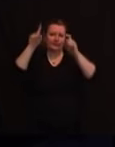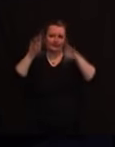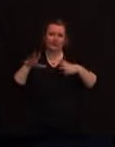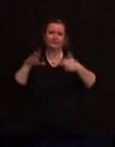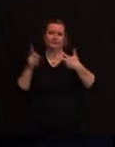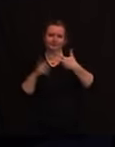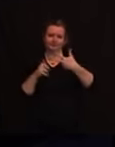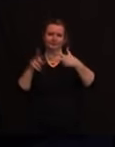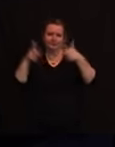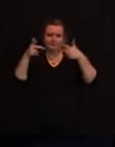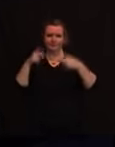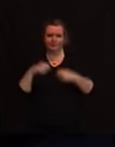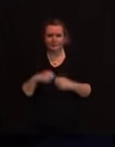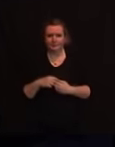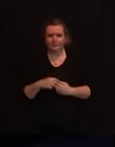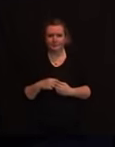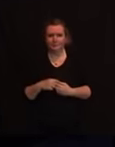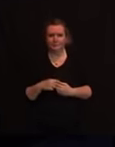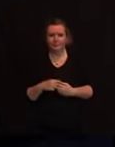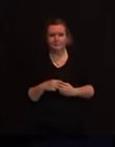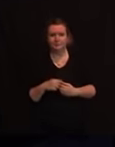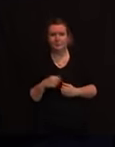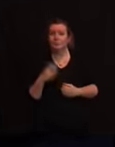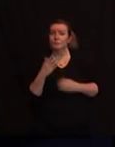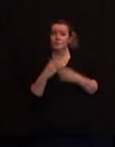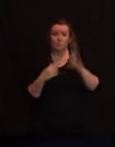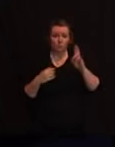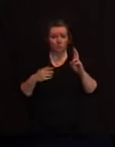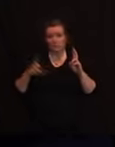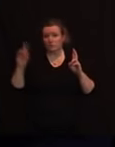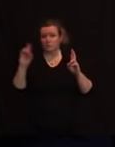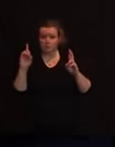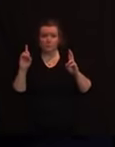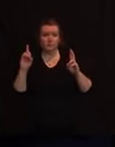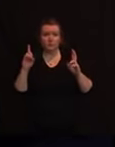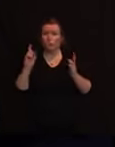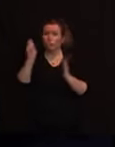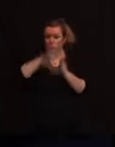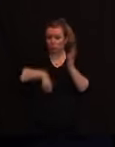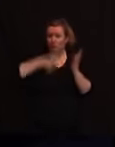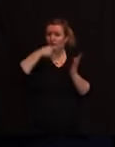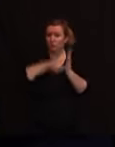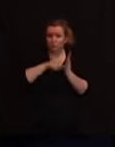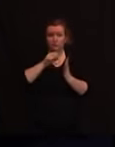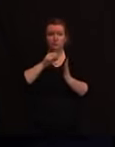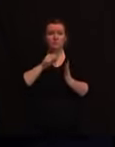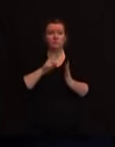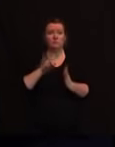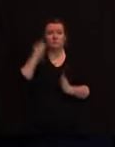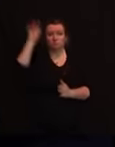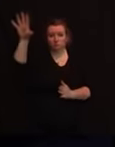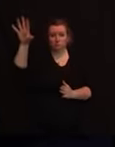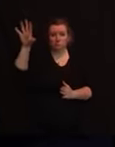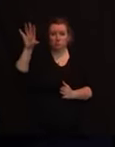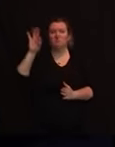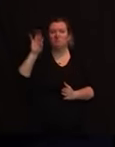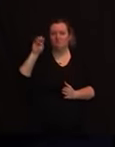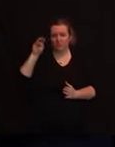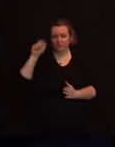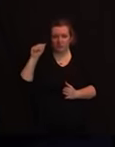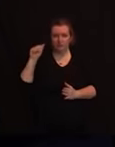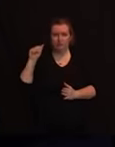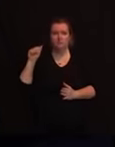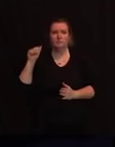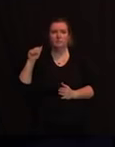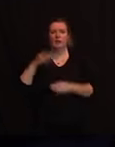congressional delegation in bipartisan and bicameral way submitted a letter to the FEMA on March 27th.